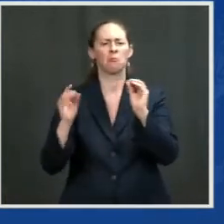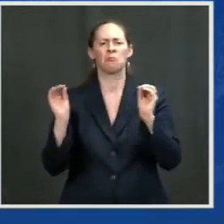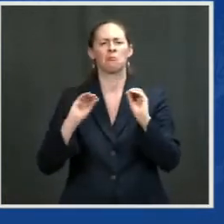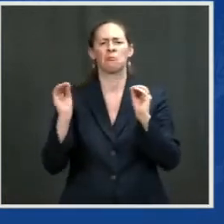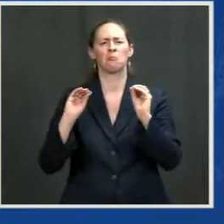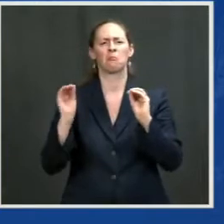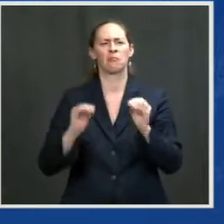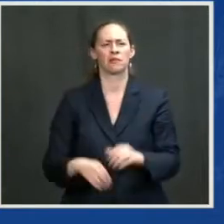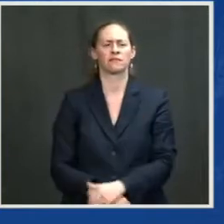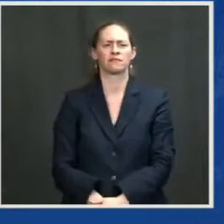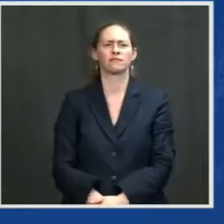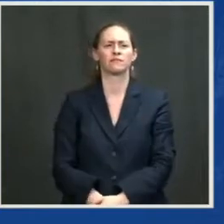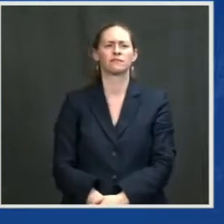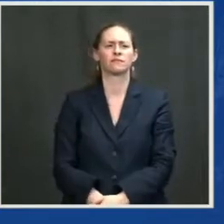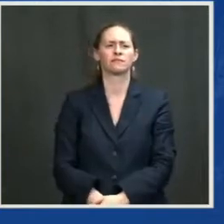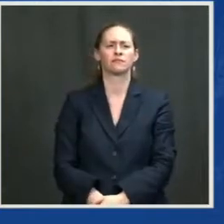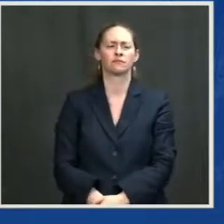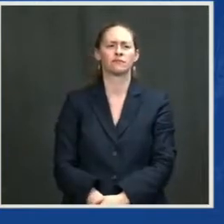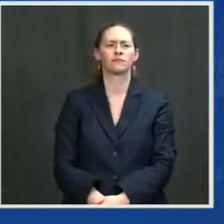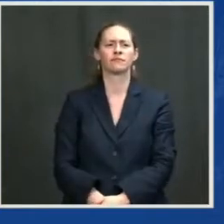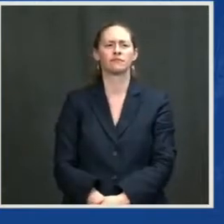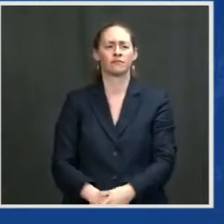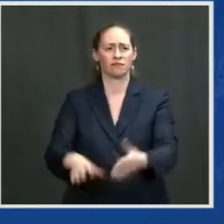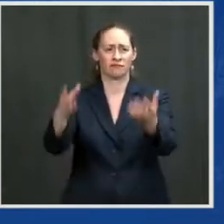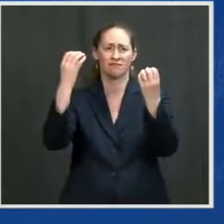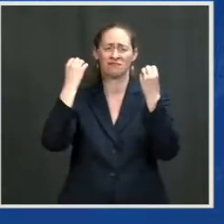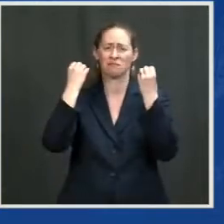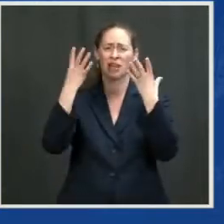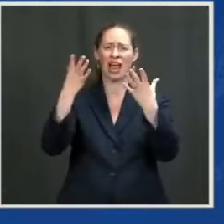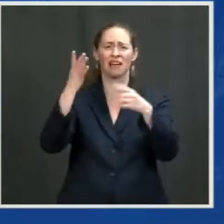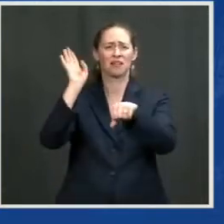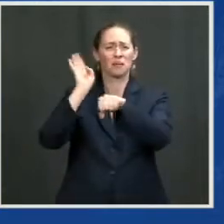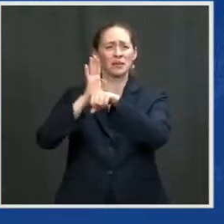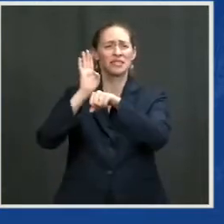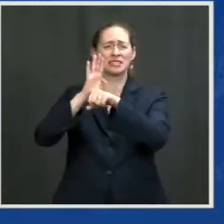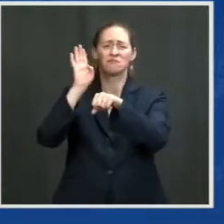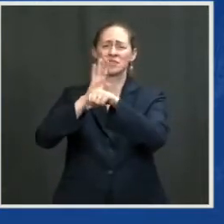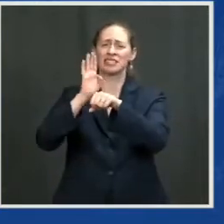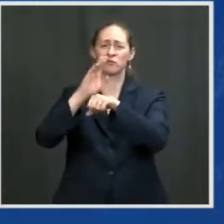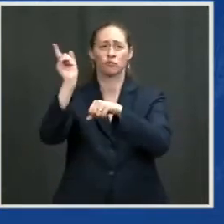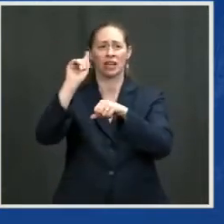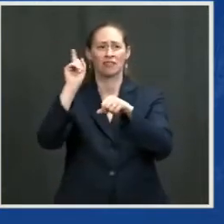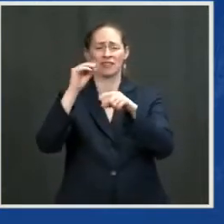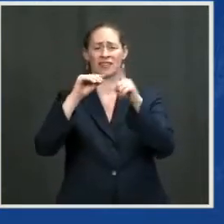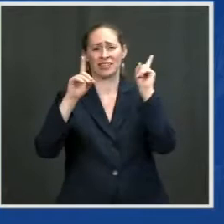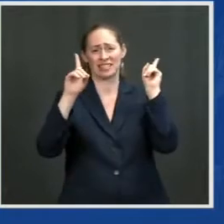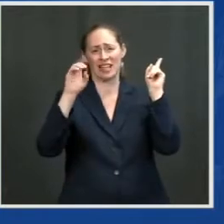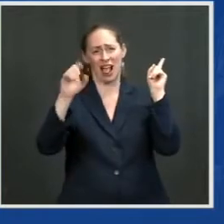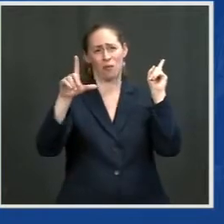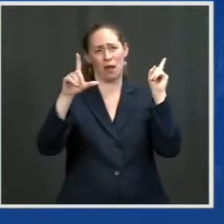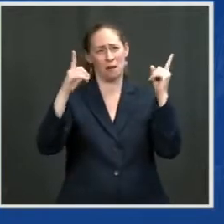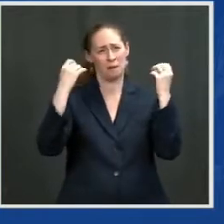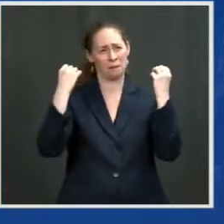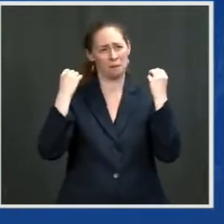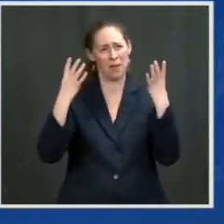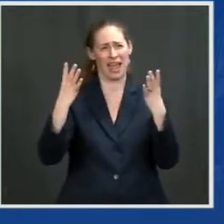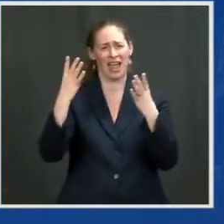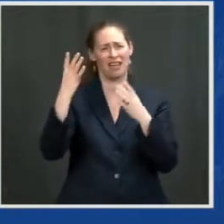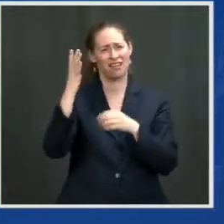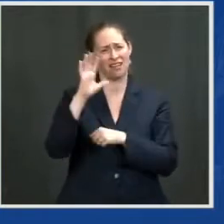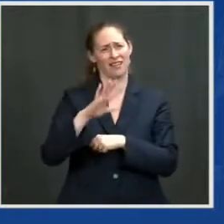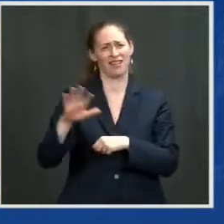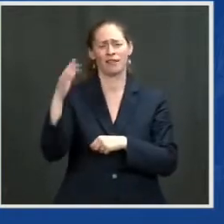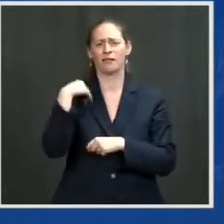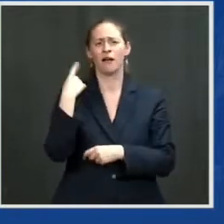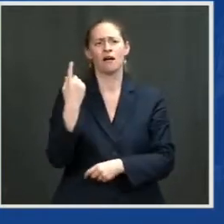in the state of Delaware than every other state in the union combined. But guess what? You know, I'm sick and tired of corporate